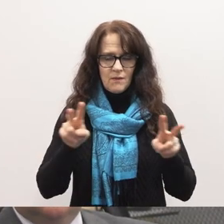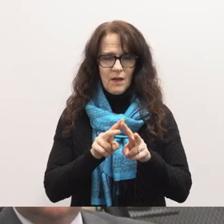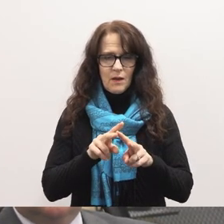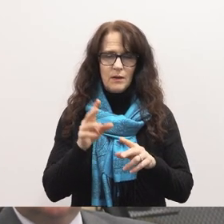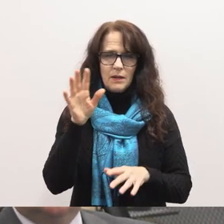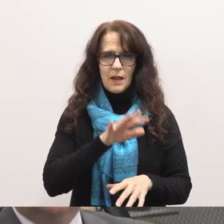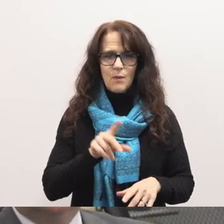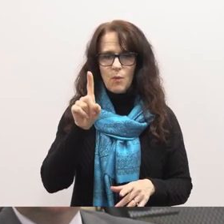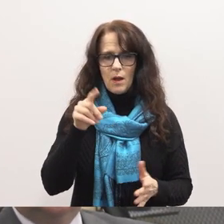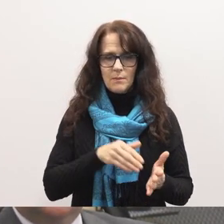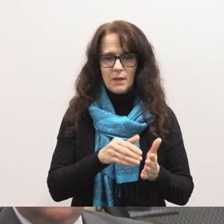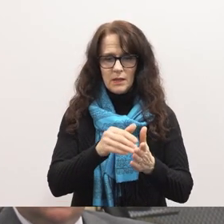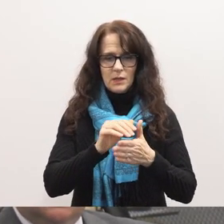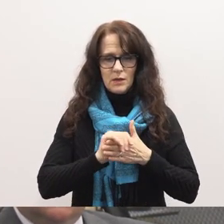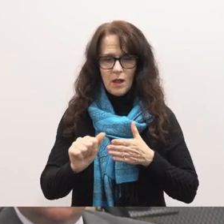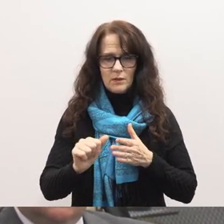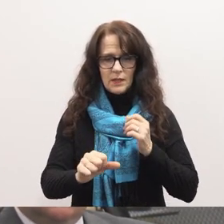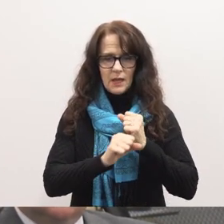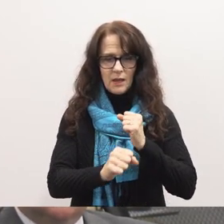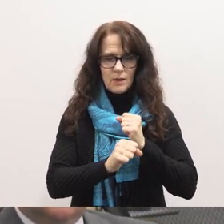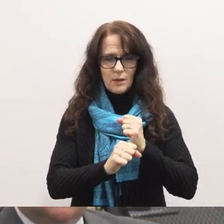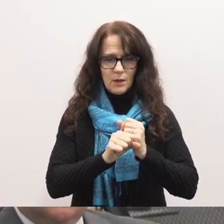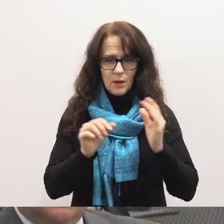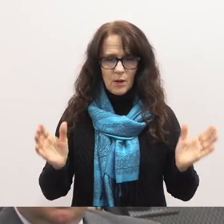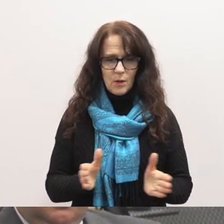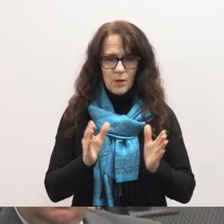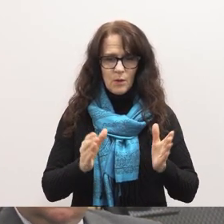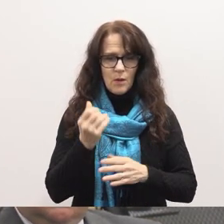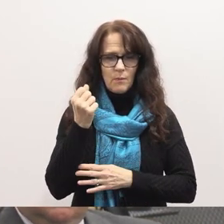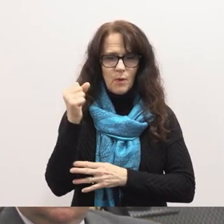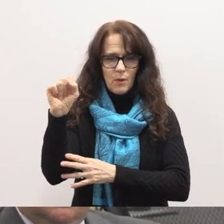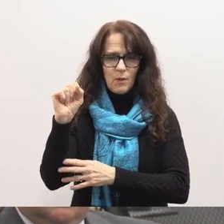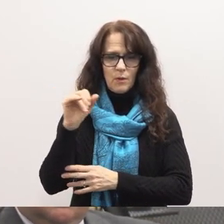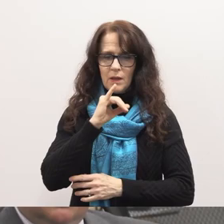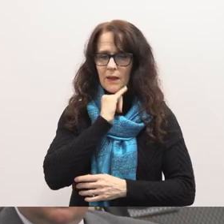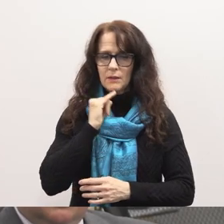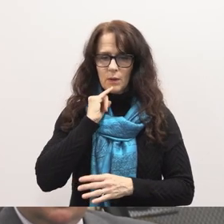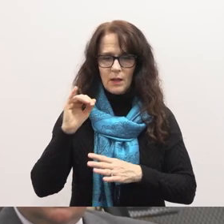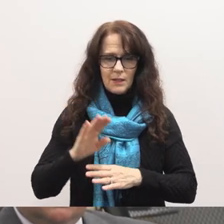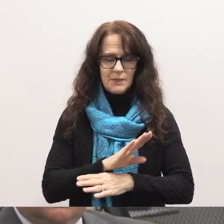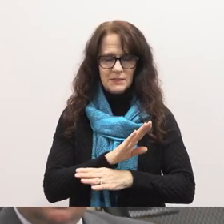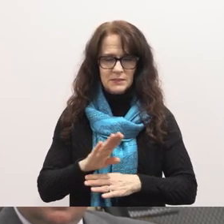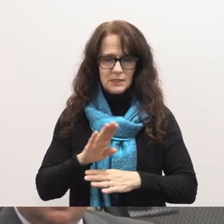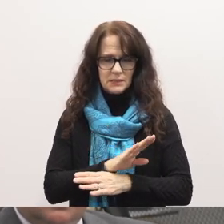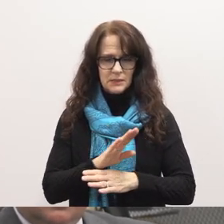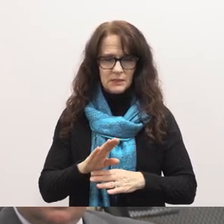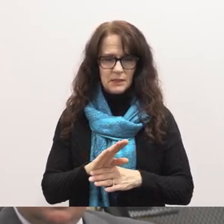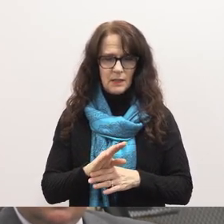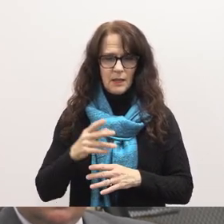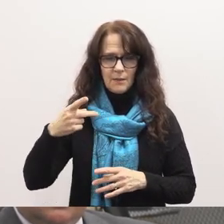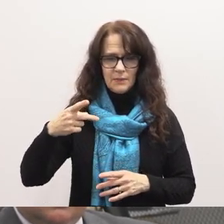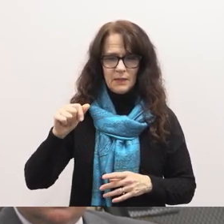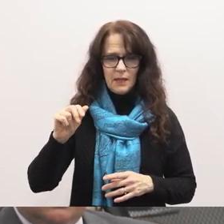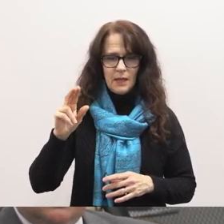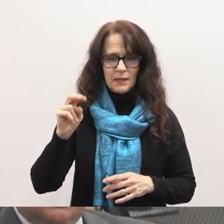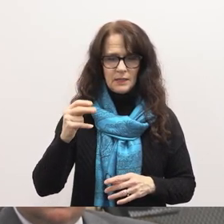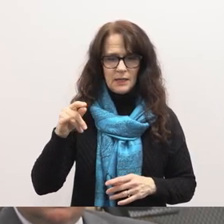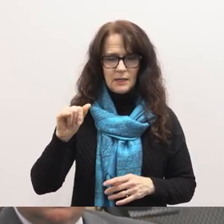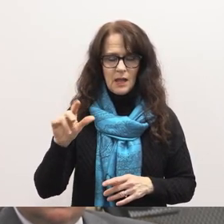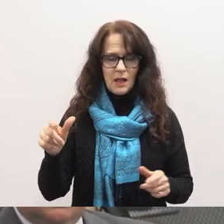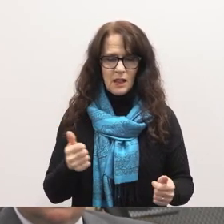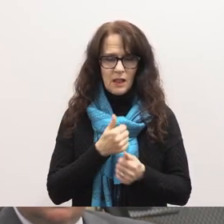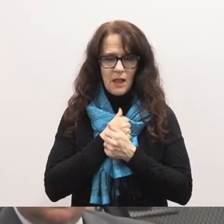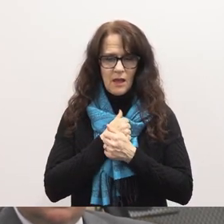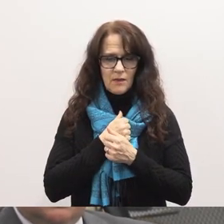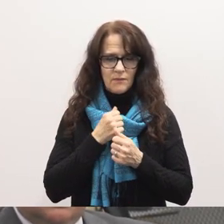million, has recently advertised and promoted a boycott of Israeli businesses. Bettina Love, an upcoming speaker at Jordan High